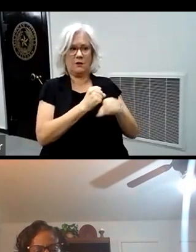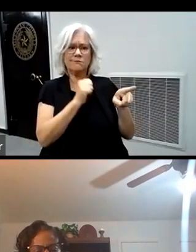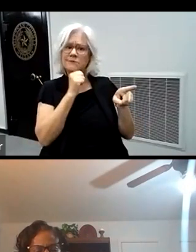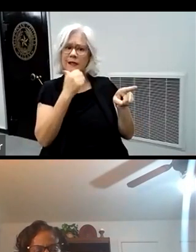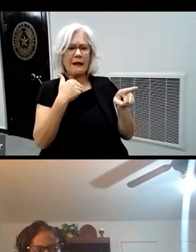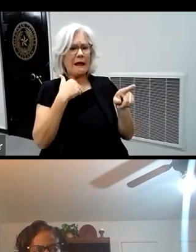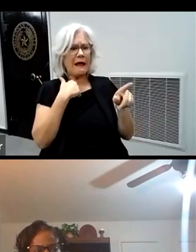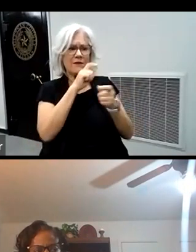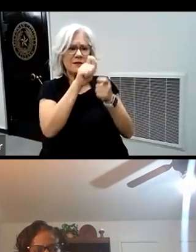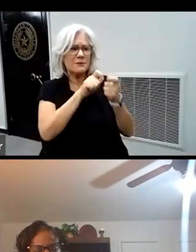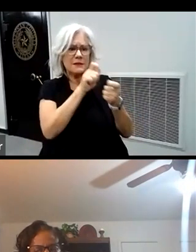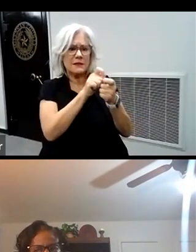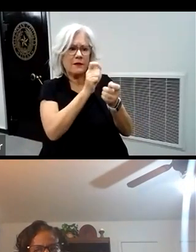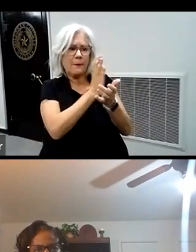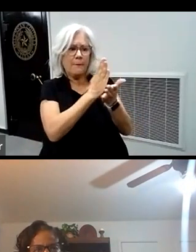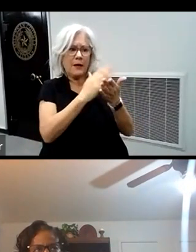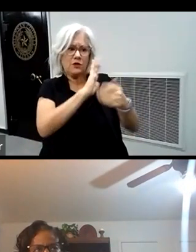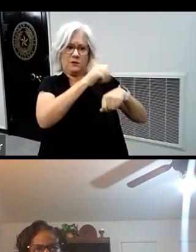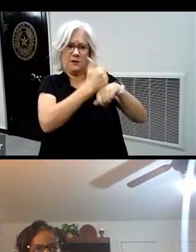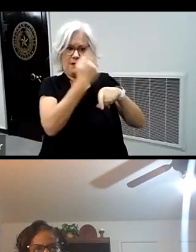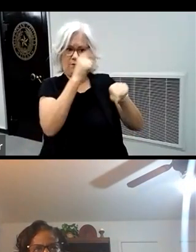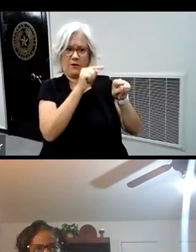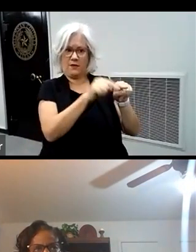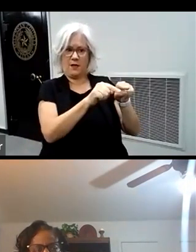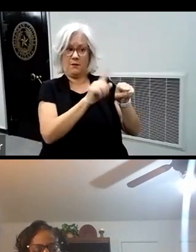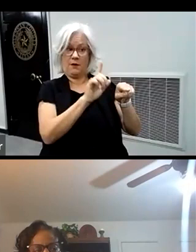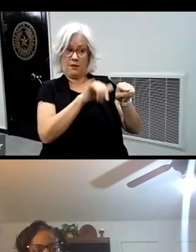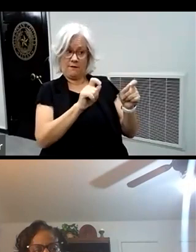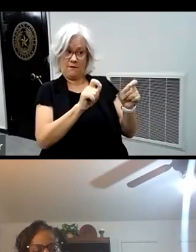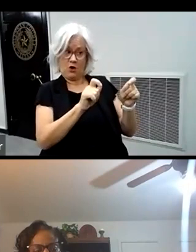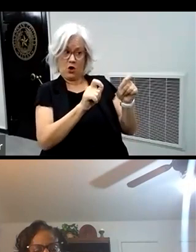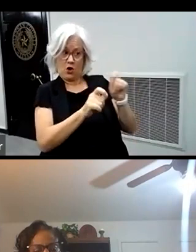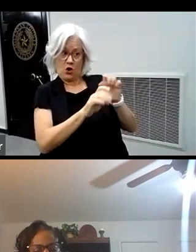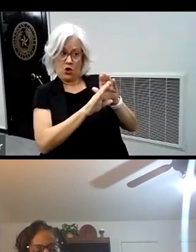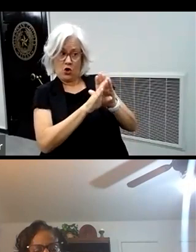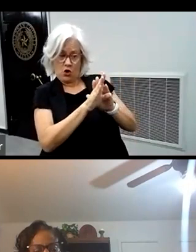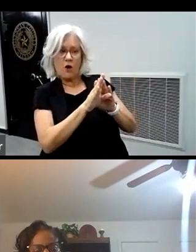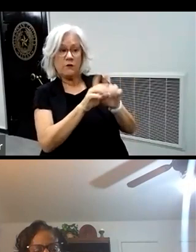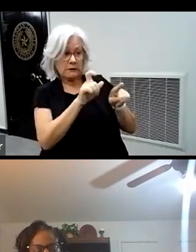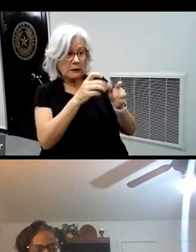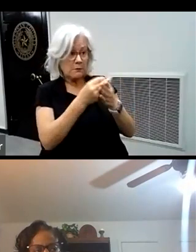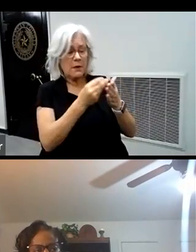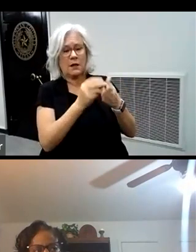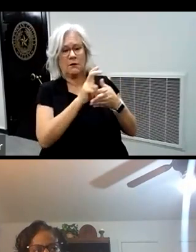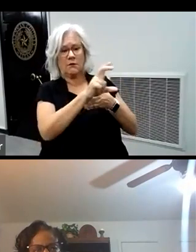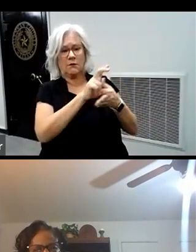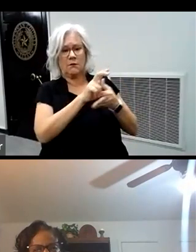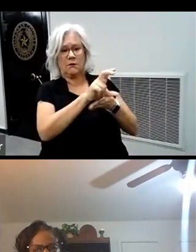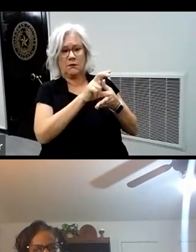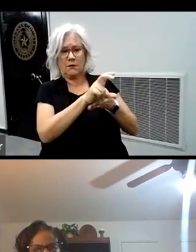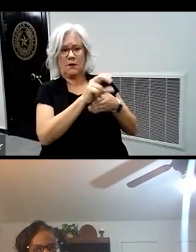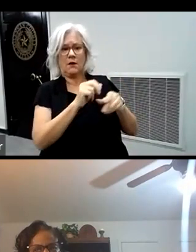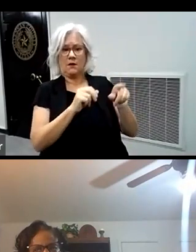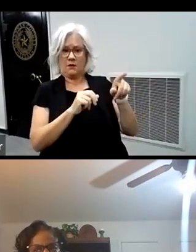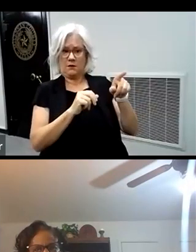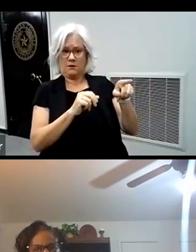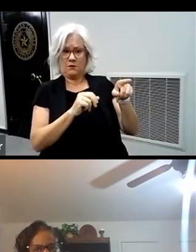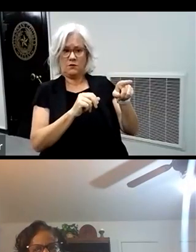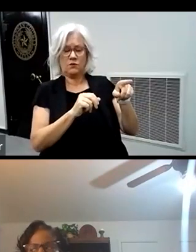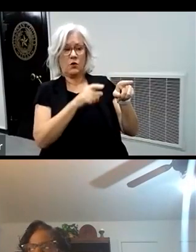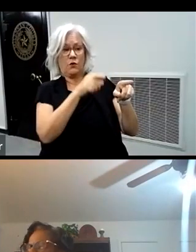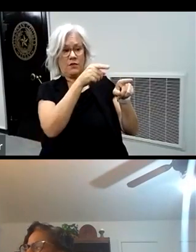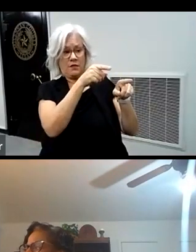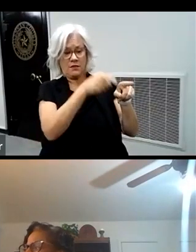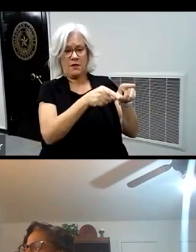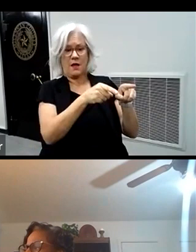specific budget set. As that's evolved, we've been increasing those lines as needed. So the request is to come from the contingencies line in